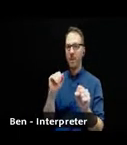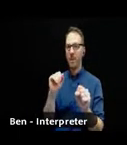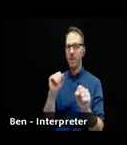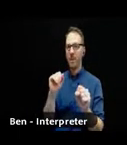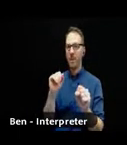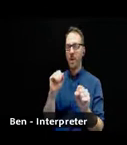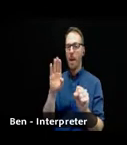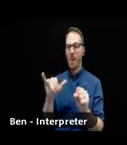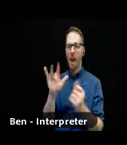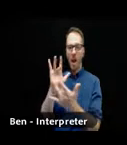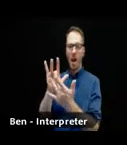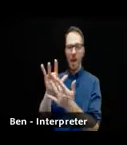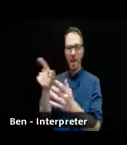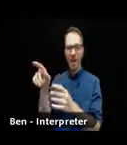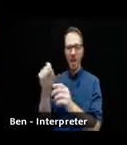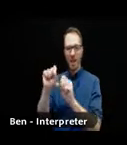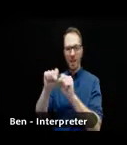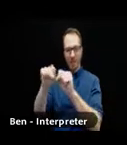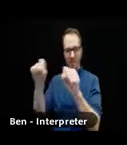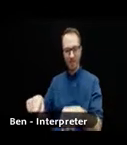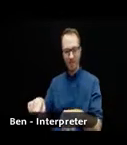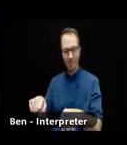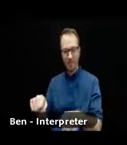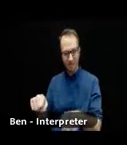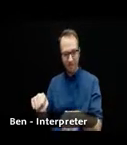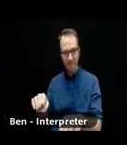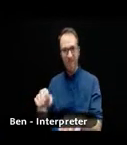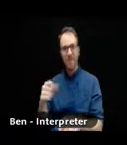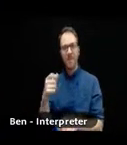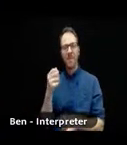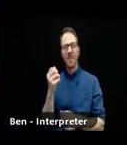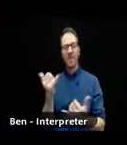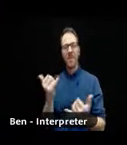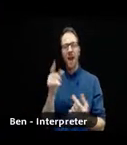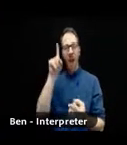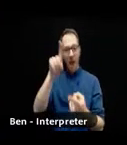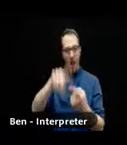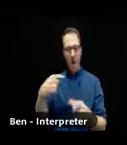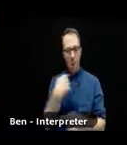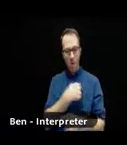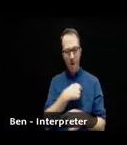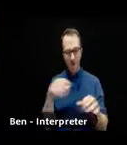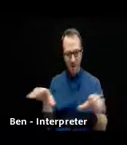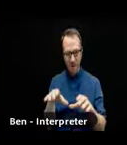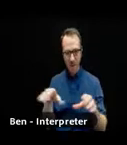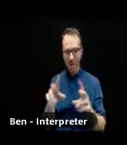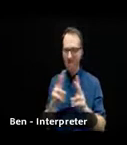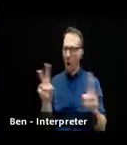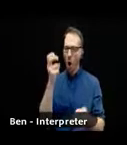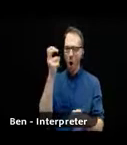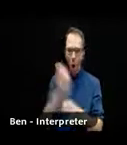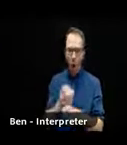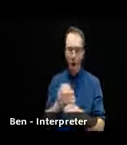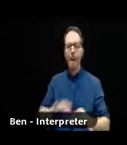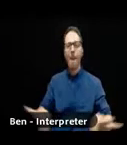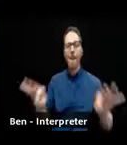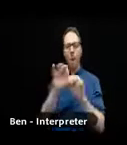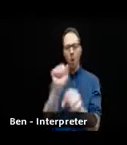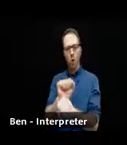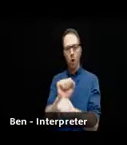by contacting the system. I think that there are ways in which, until we have done the very hard and important work